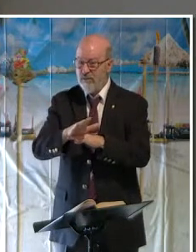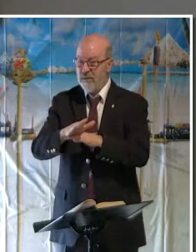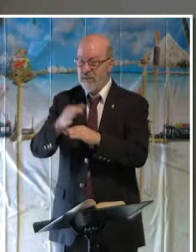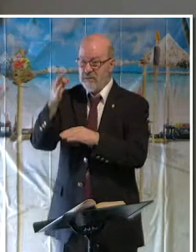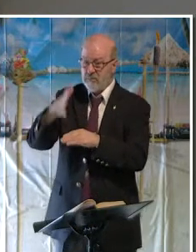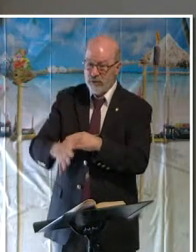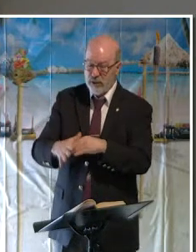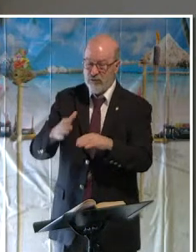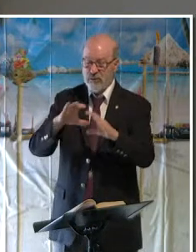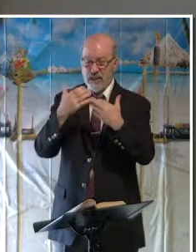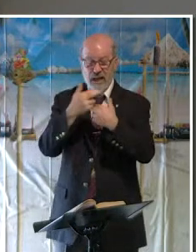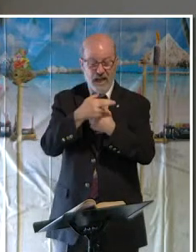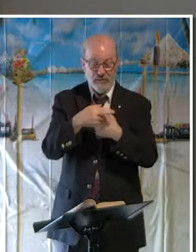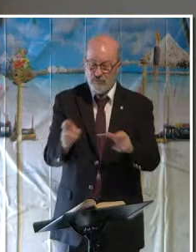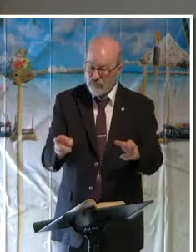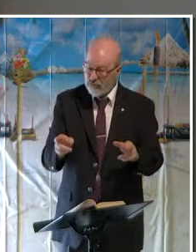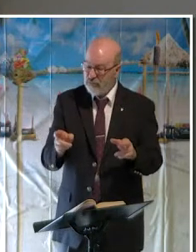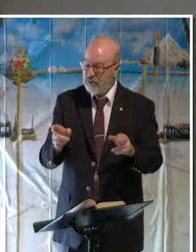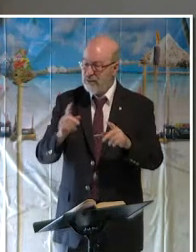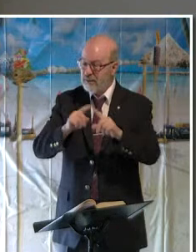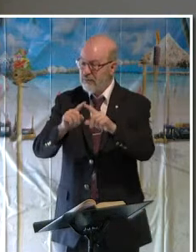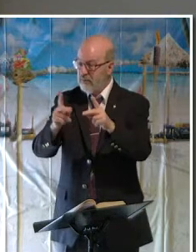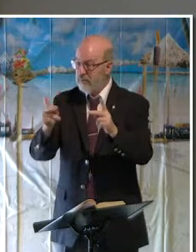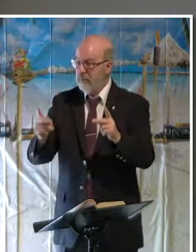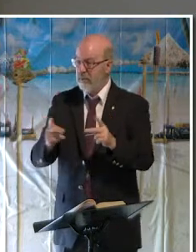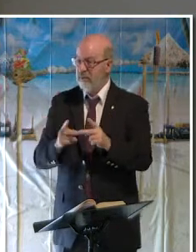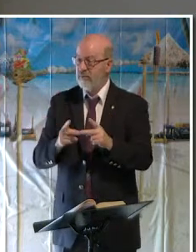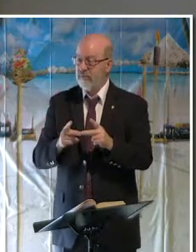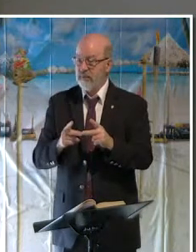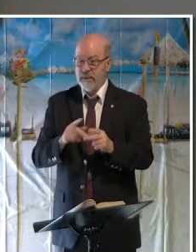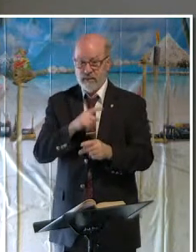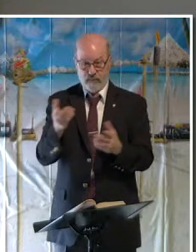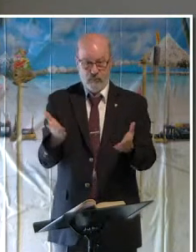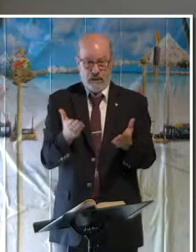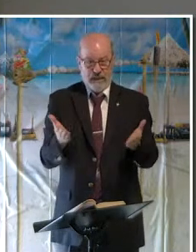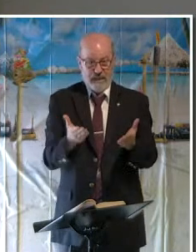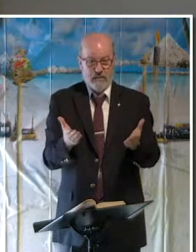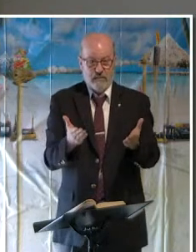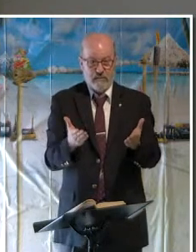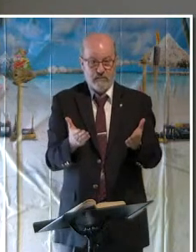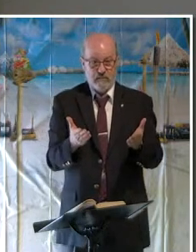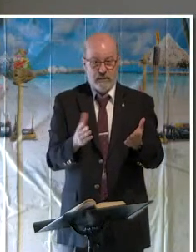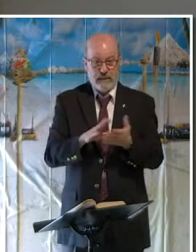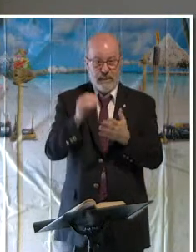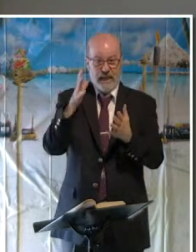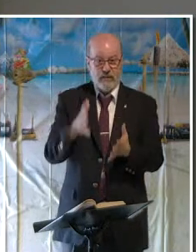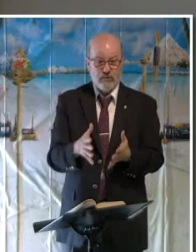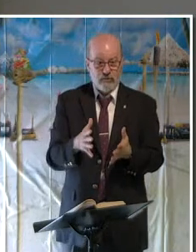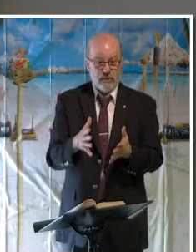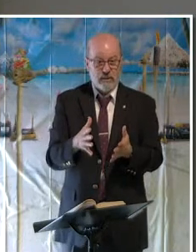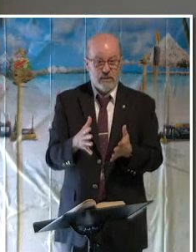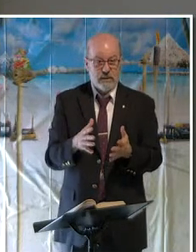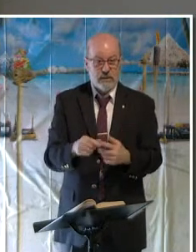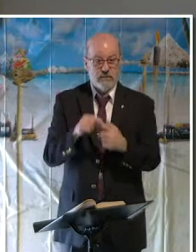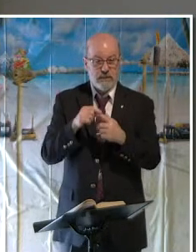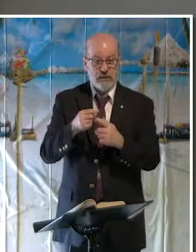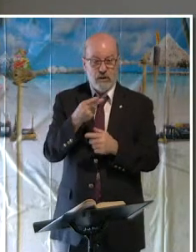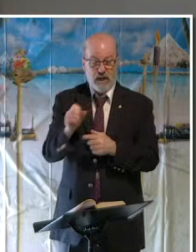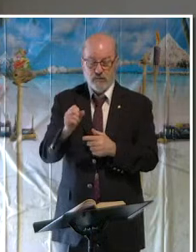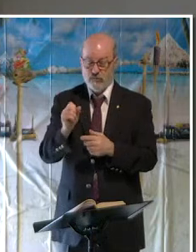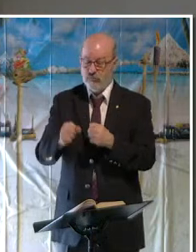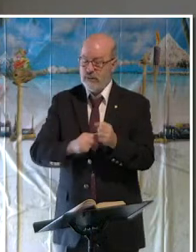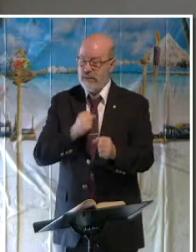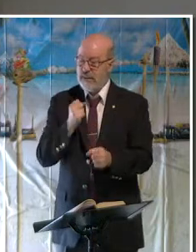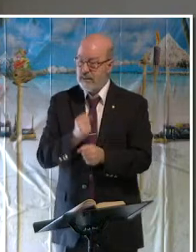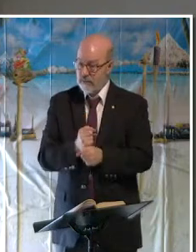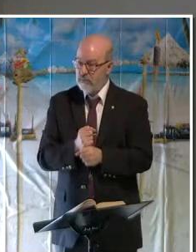and in classrooms and all kinds of places. And if you are here and a student, especially in your high school